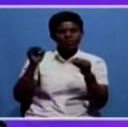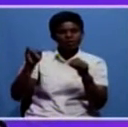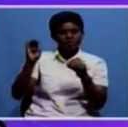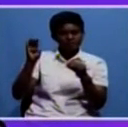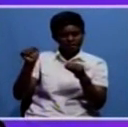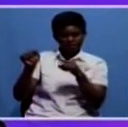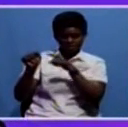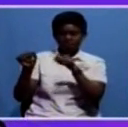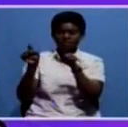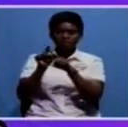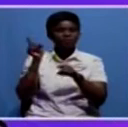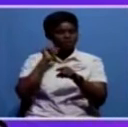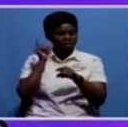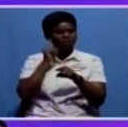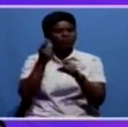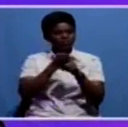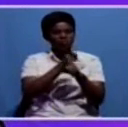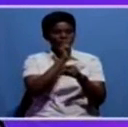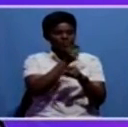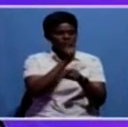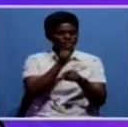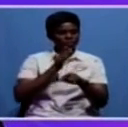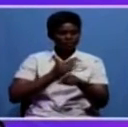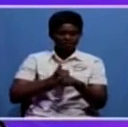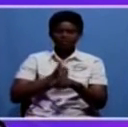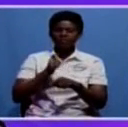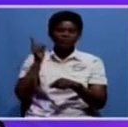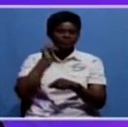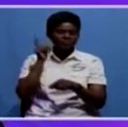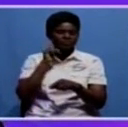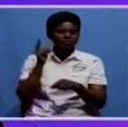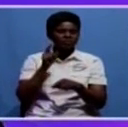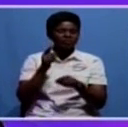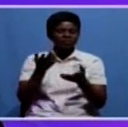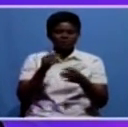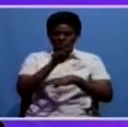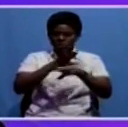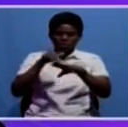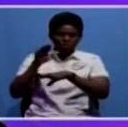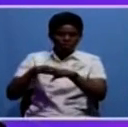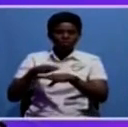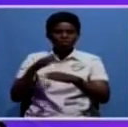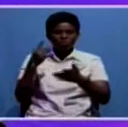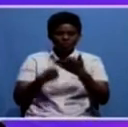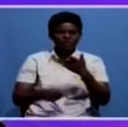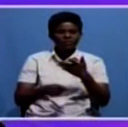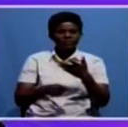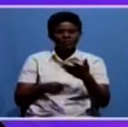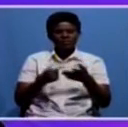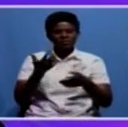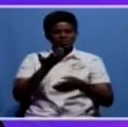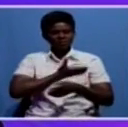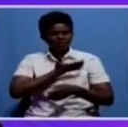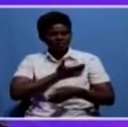the concerns from the media houses. But I'm not so sure that this calls for then wanting to demean the head of the